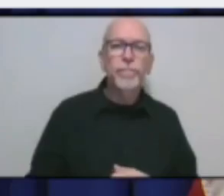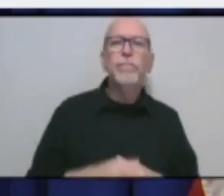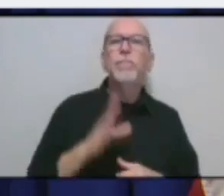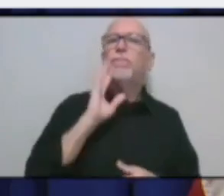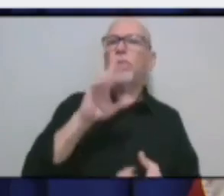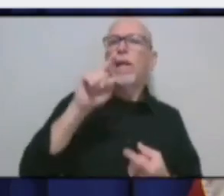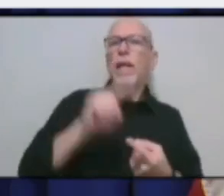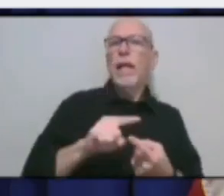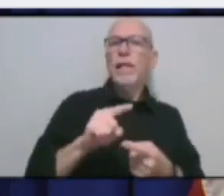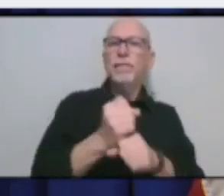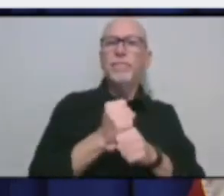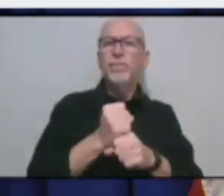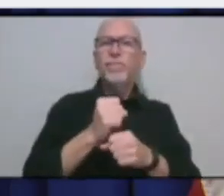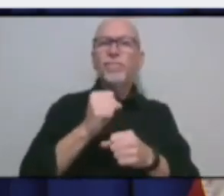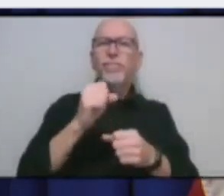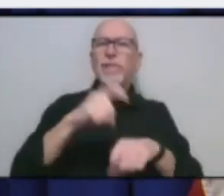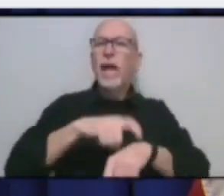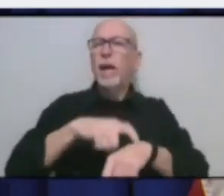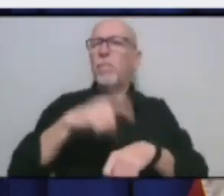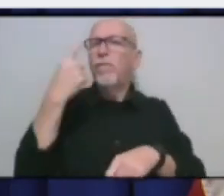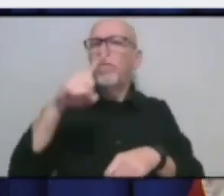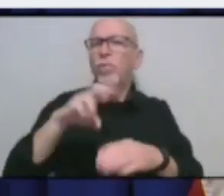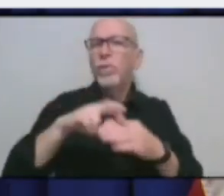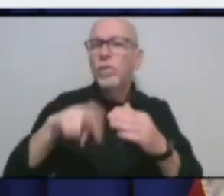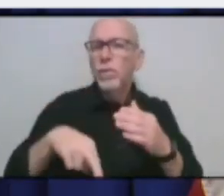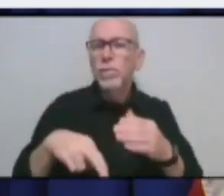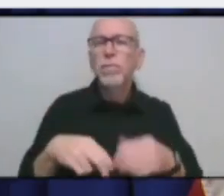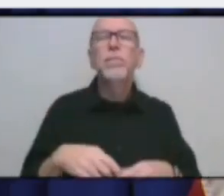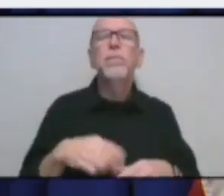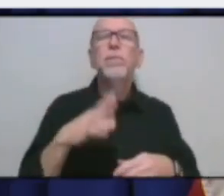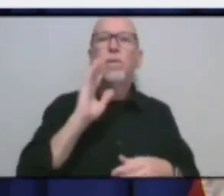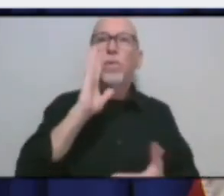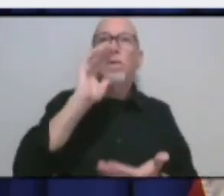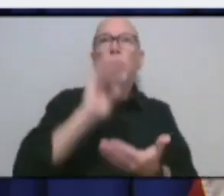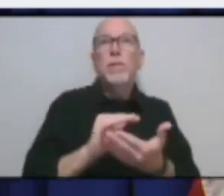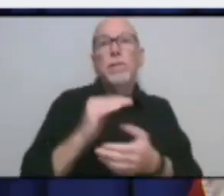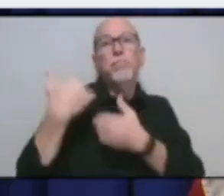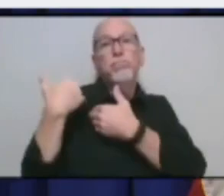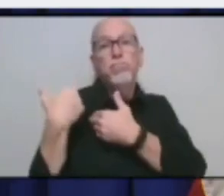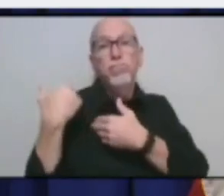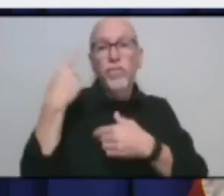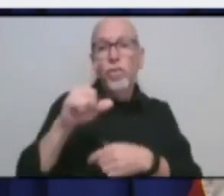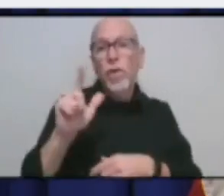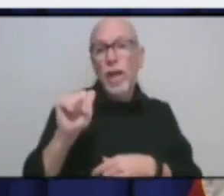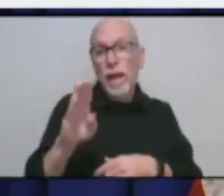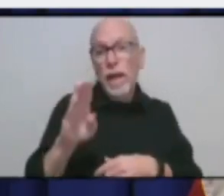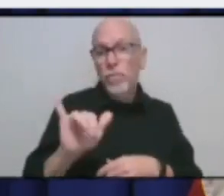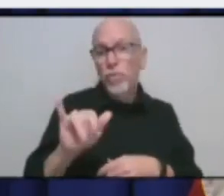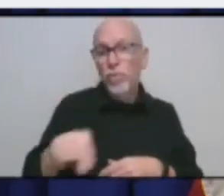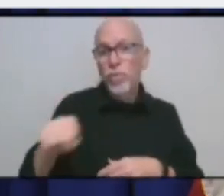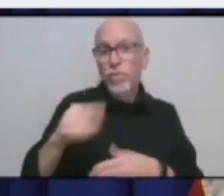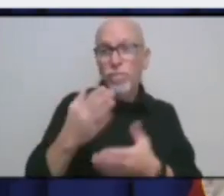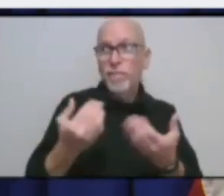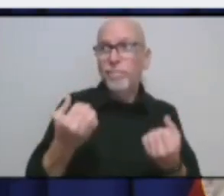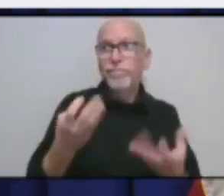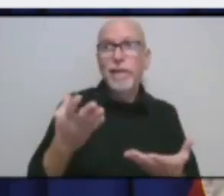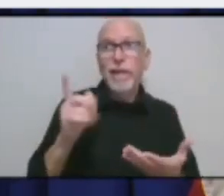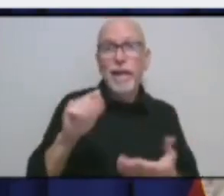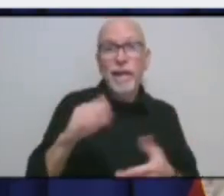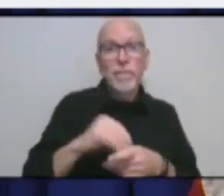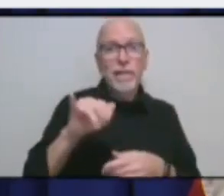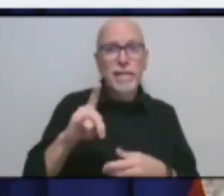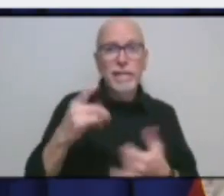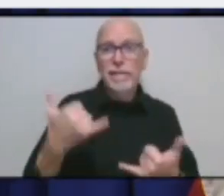for results and ease the burden on labs across the country, including those here in Indiana that are stretched beyond their capacity due to the